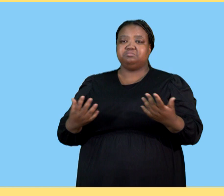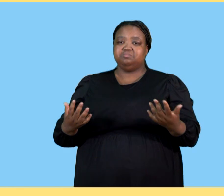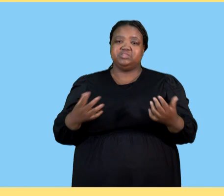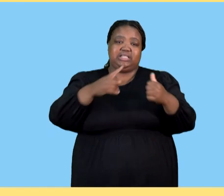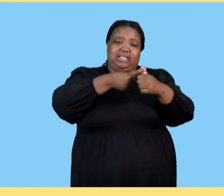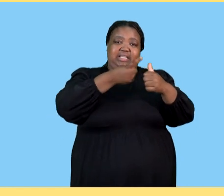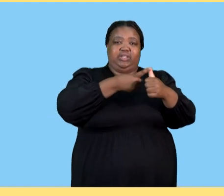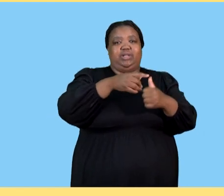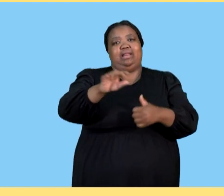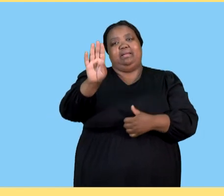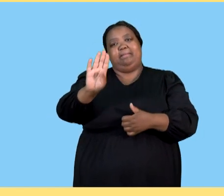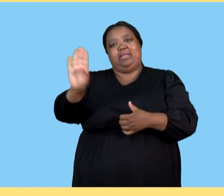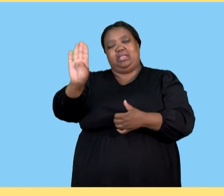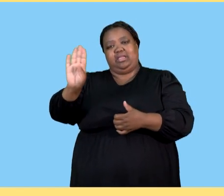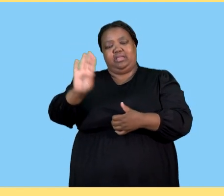Calculate B.